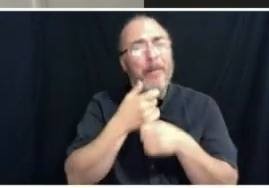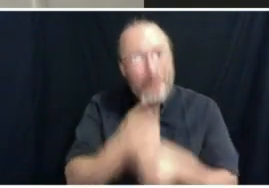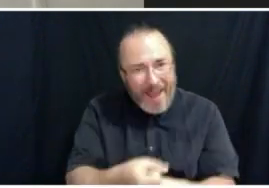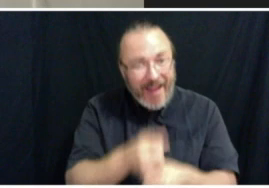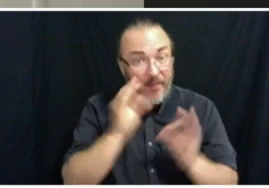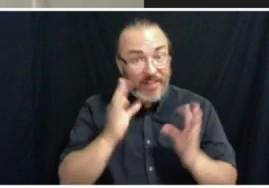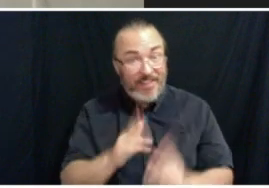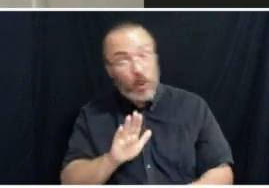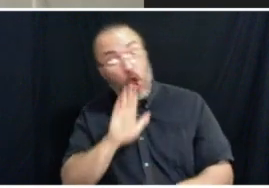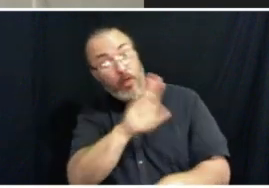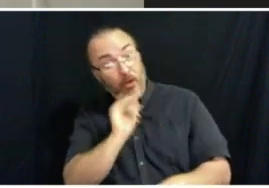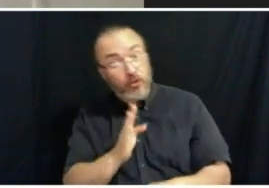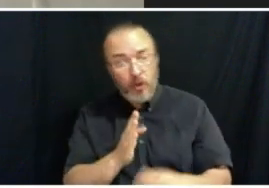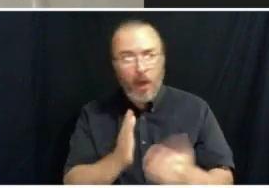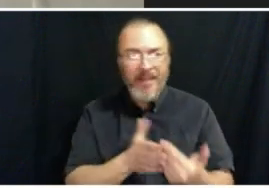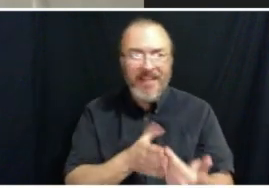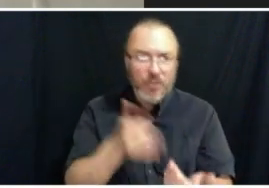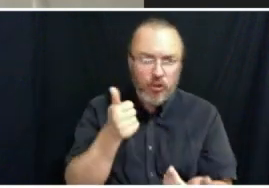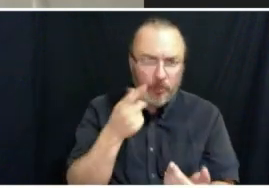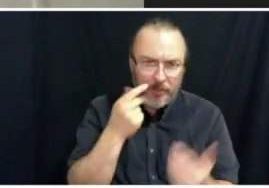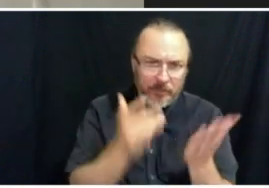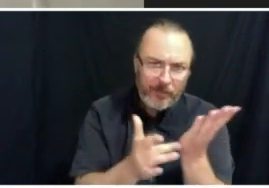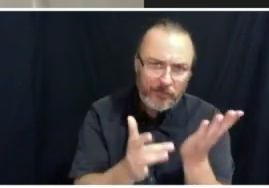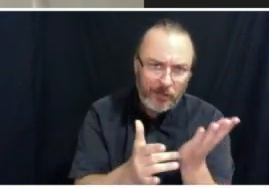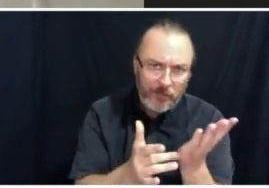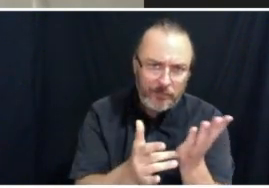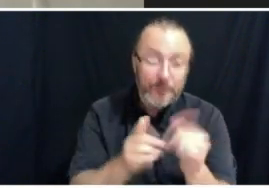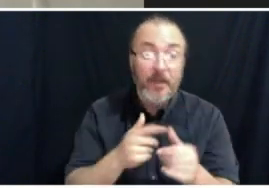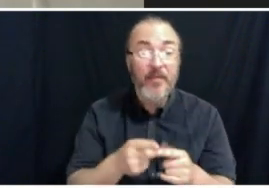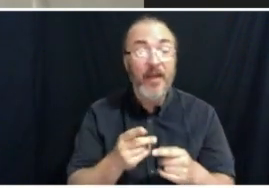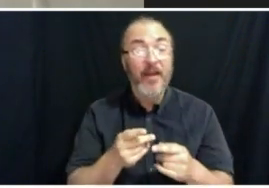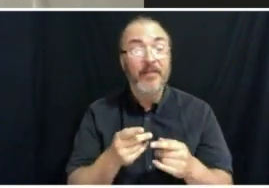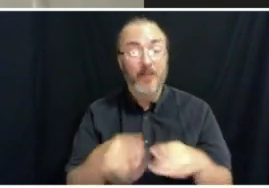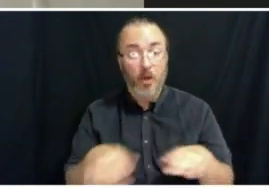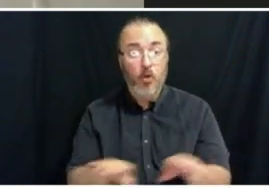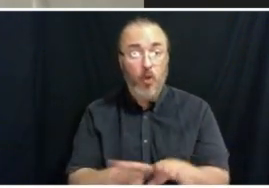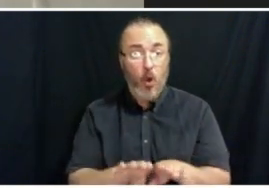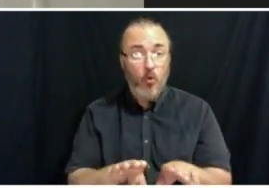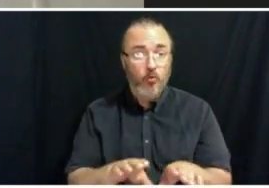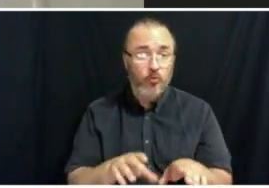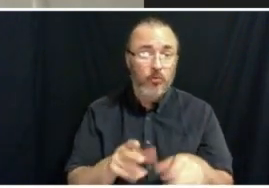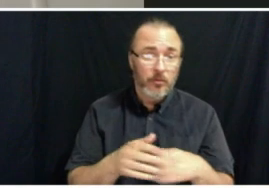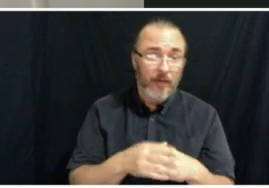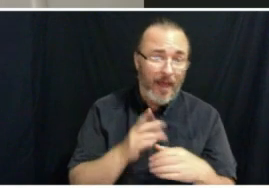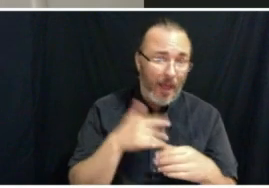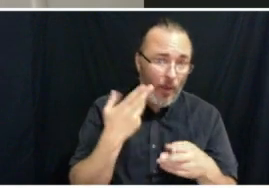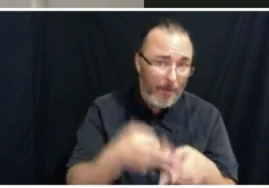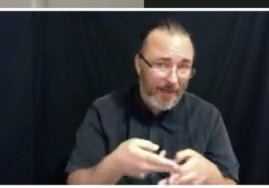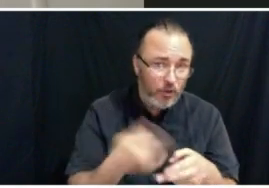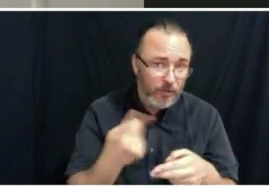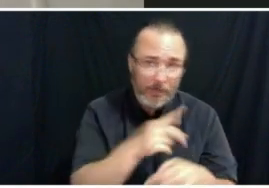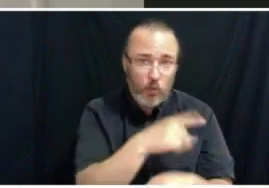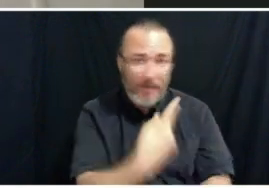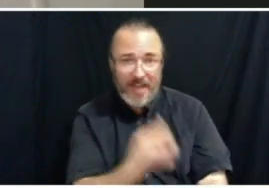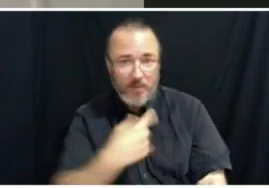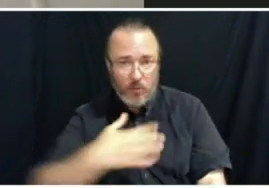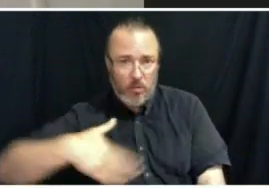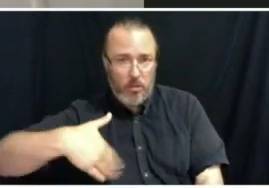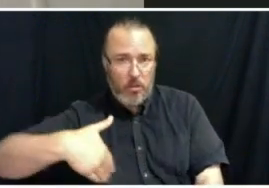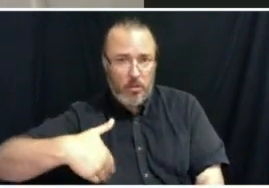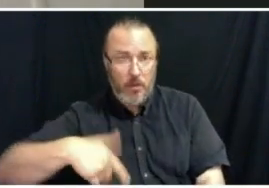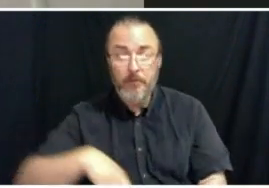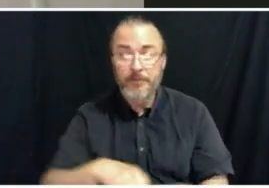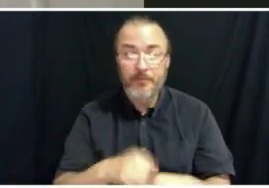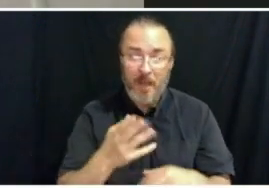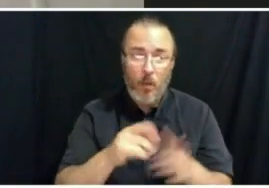is easier. And let me close being a bad citizen and mentioning something that you haven't asked, which is, and emphasizing